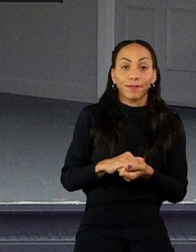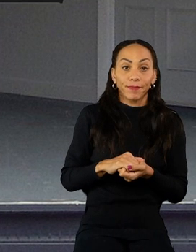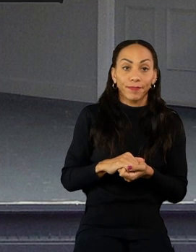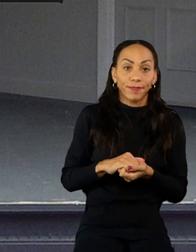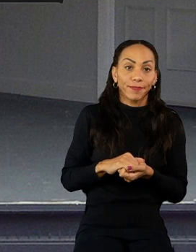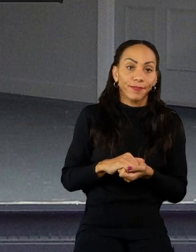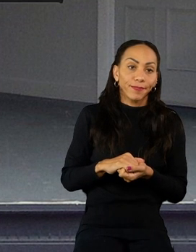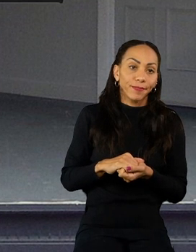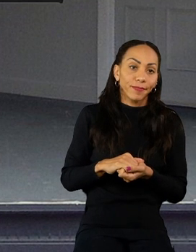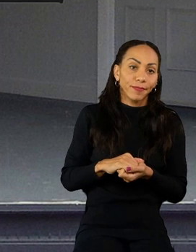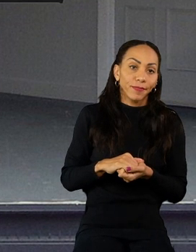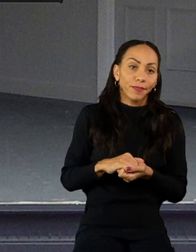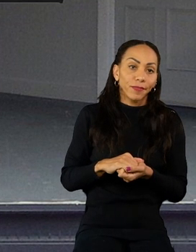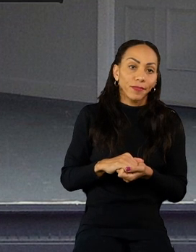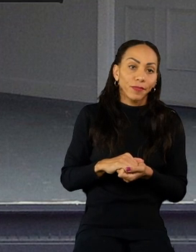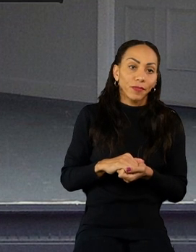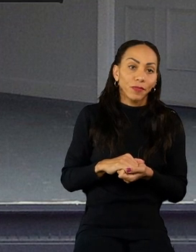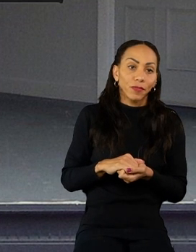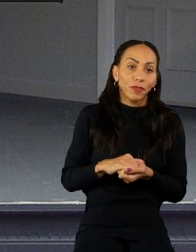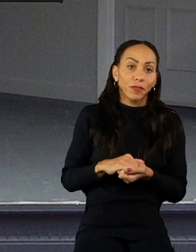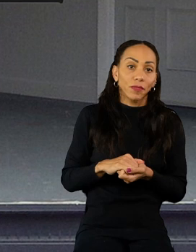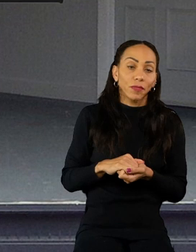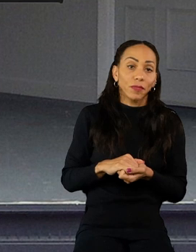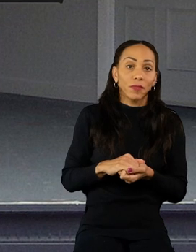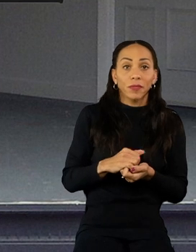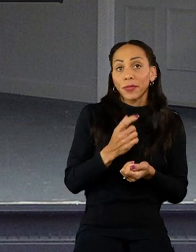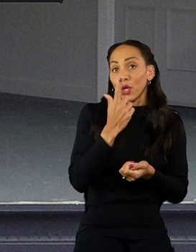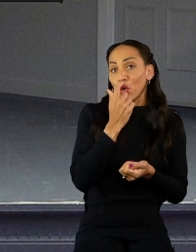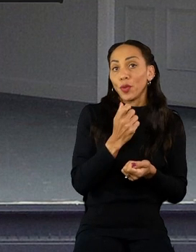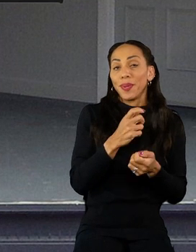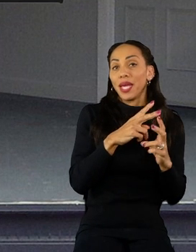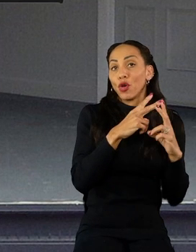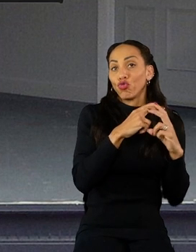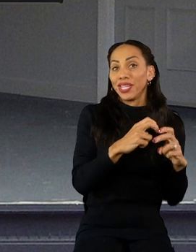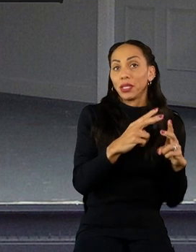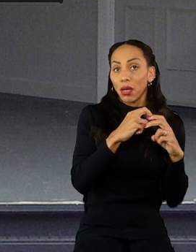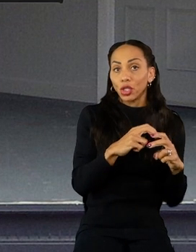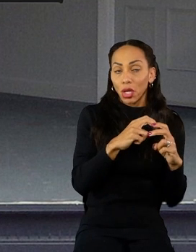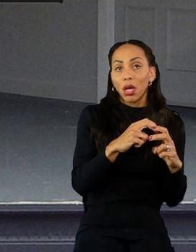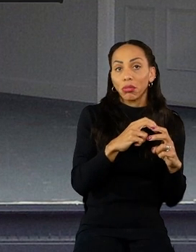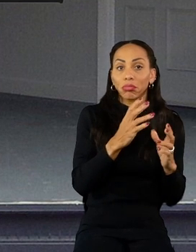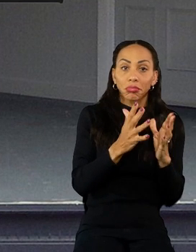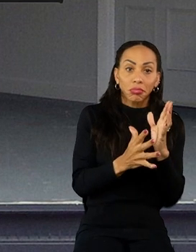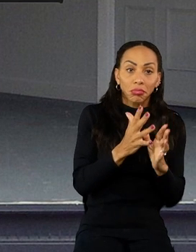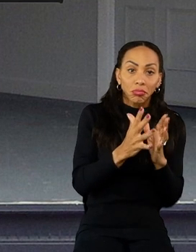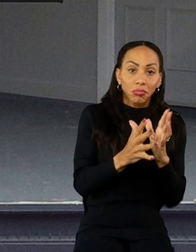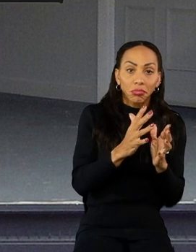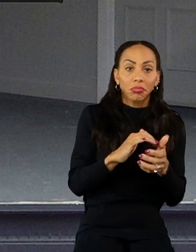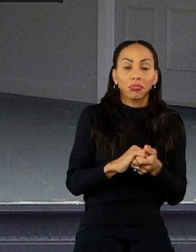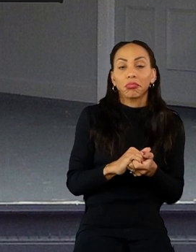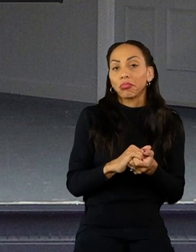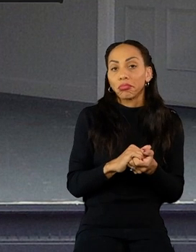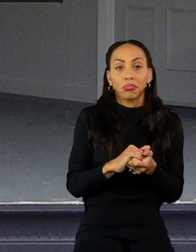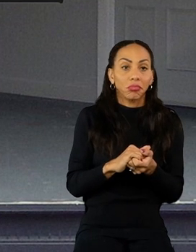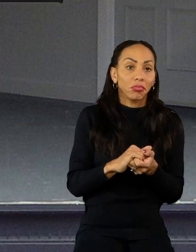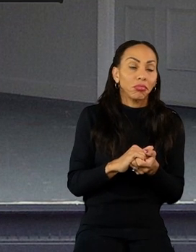is around that. But, okay, but absolutely. Yeah, yeah. Okay. It may be that we have it could be somebody, a researcher, students applying.